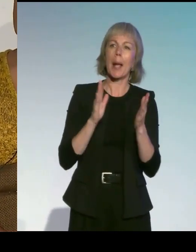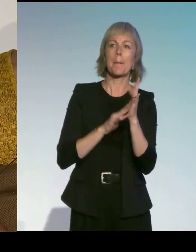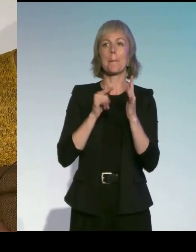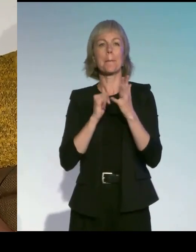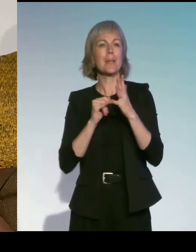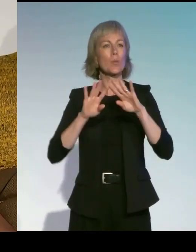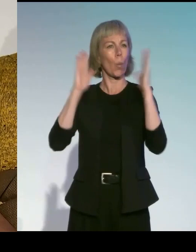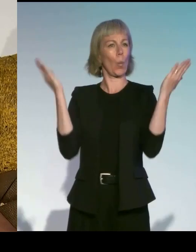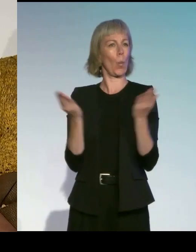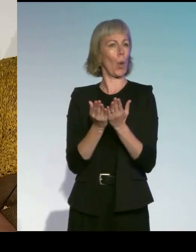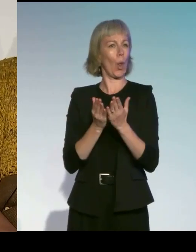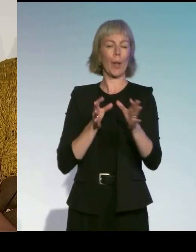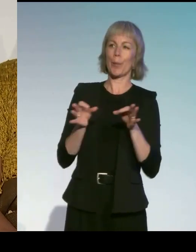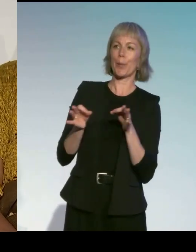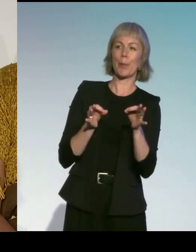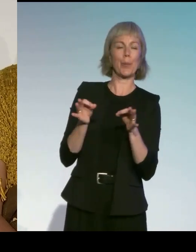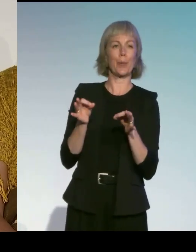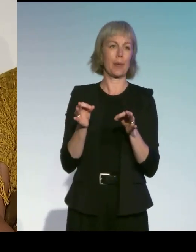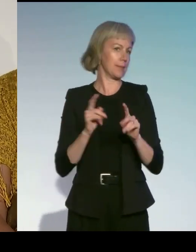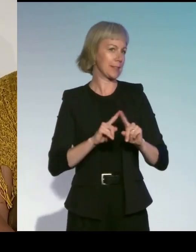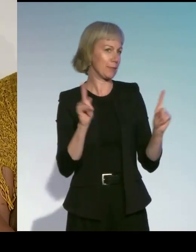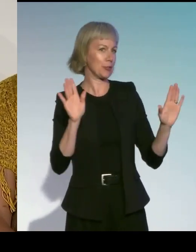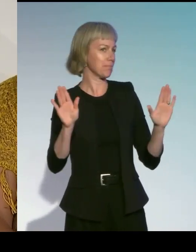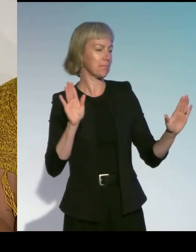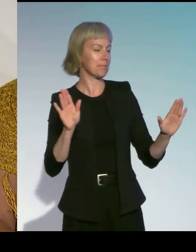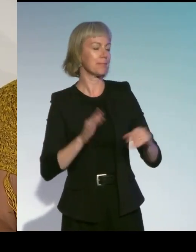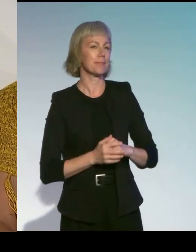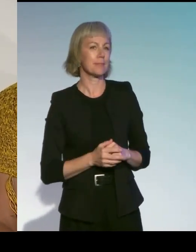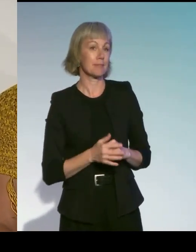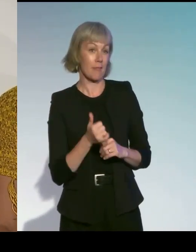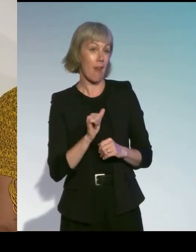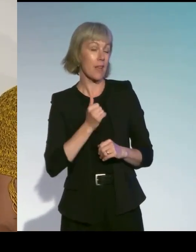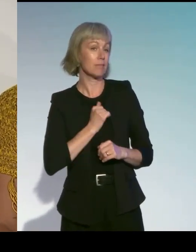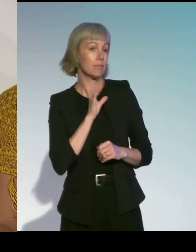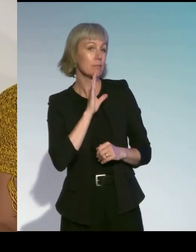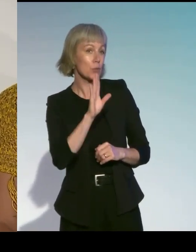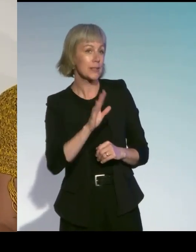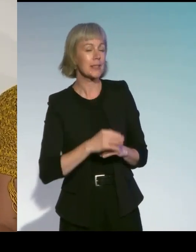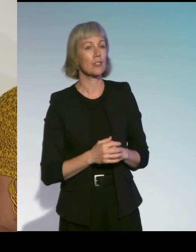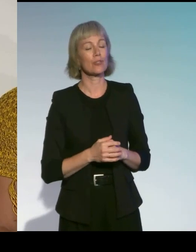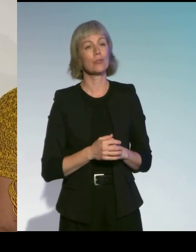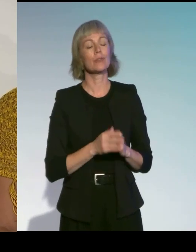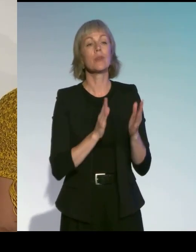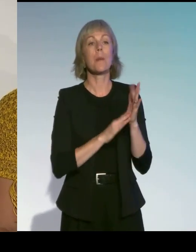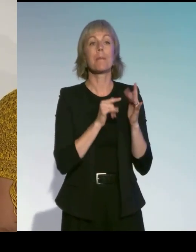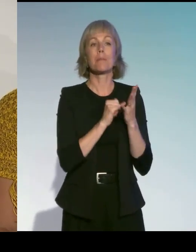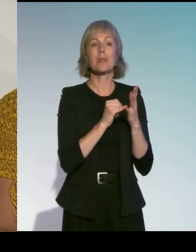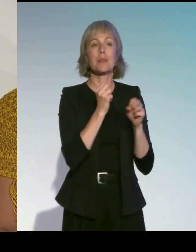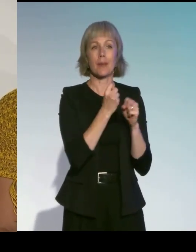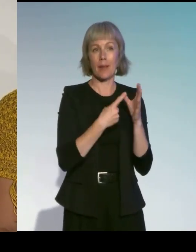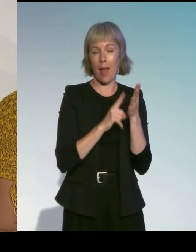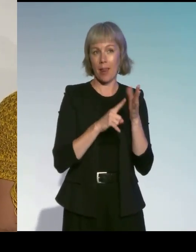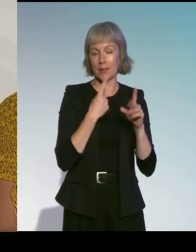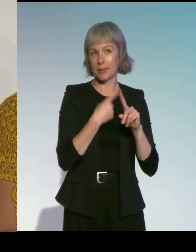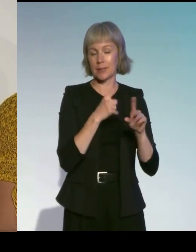World. As we stated in our presentation, the Miss Galaxy beauty